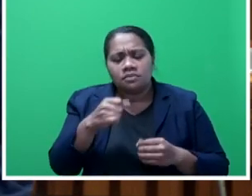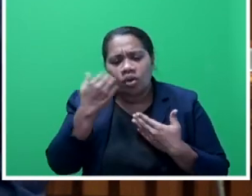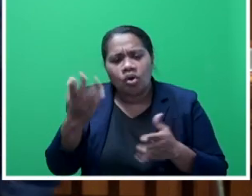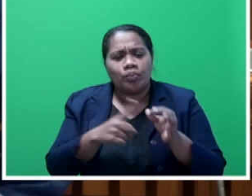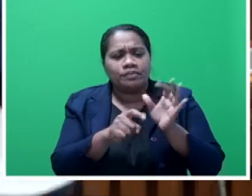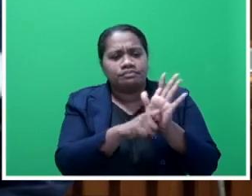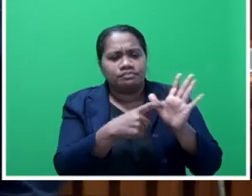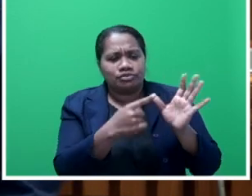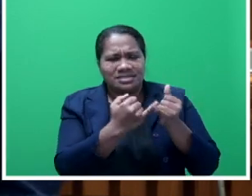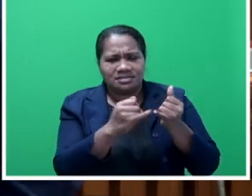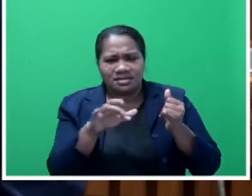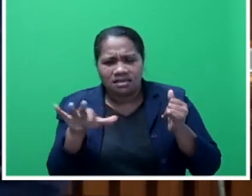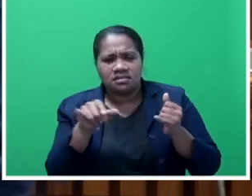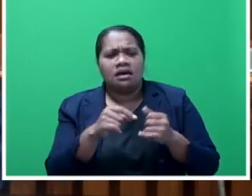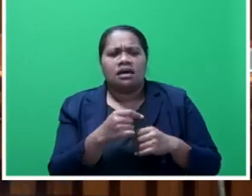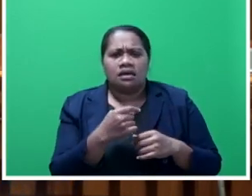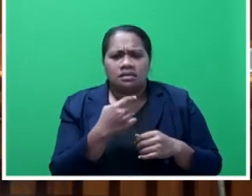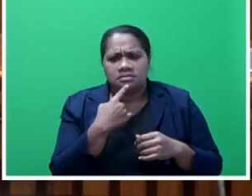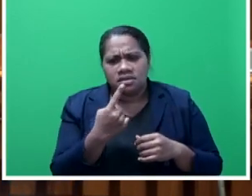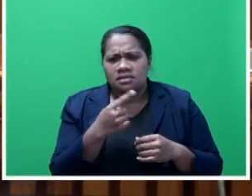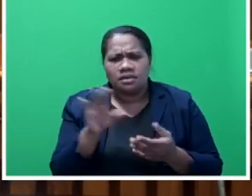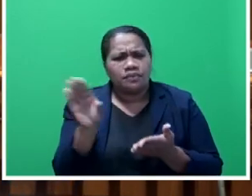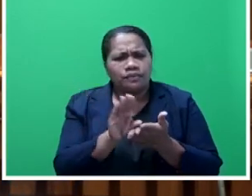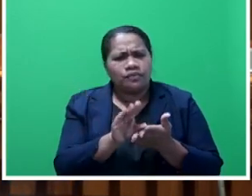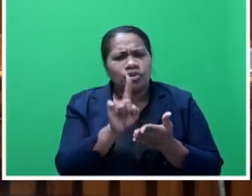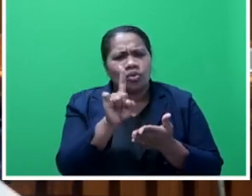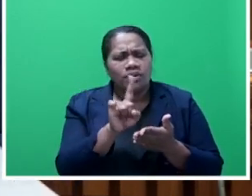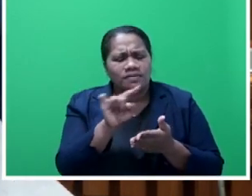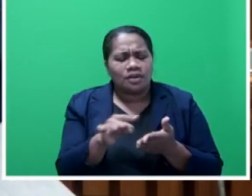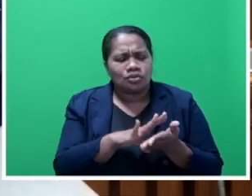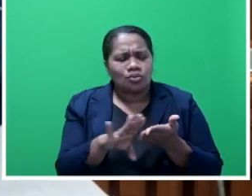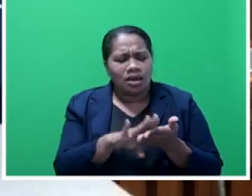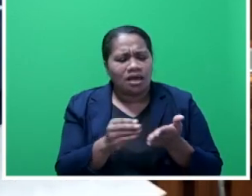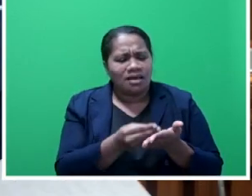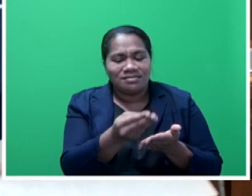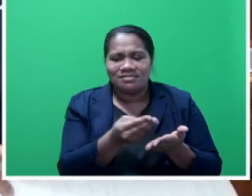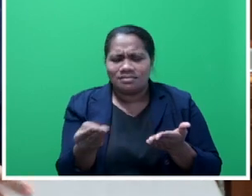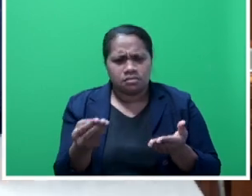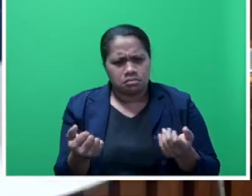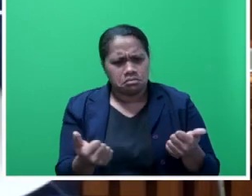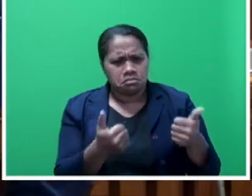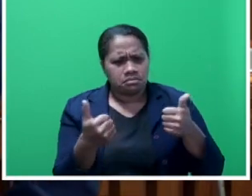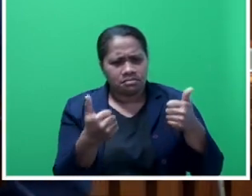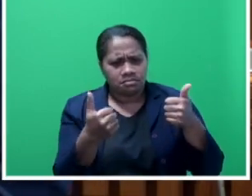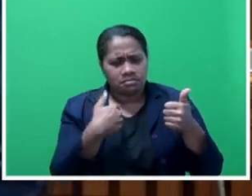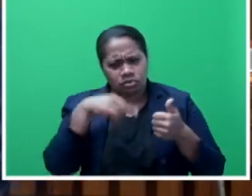the fact that he said the granting of the $1,000 grant was a good thing. I remember the time when we were actually